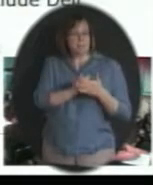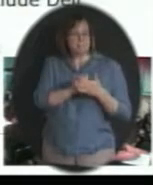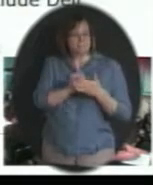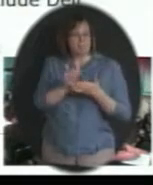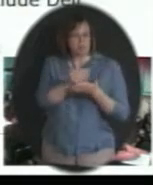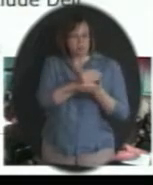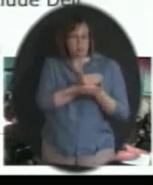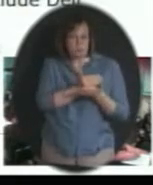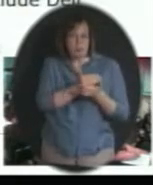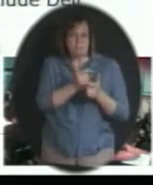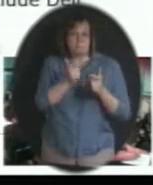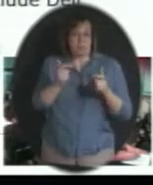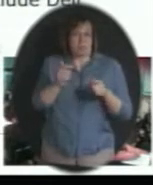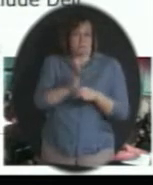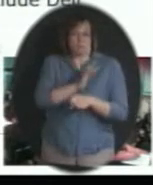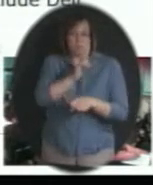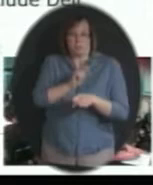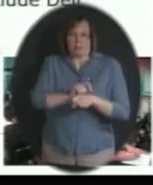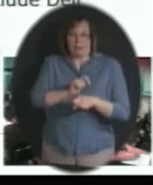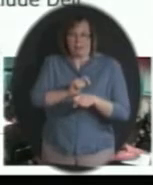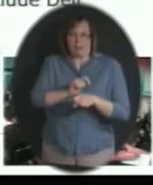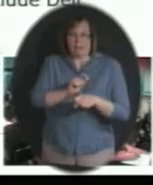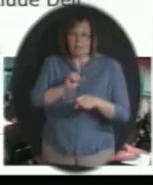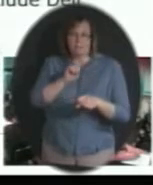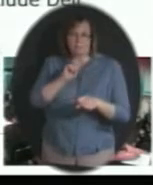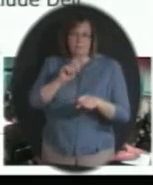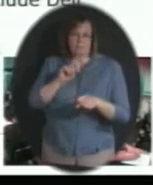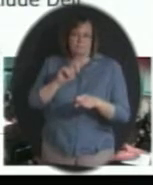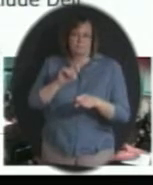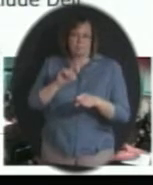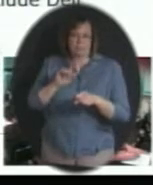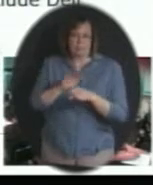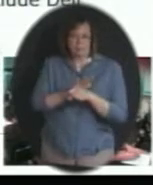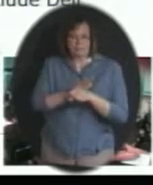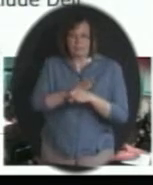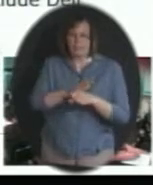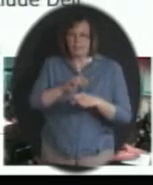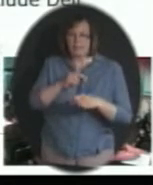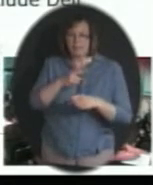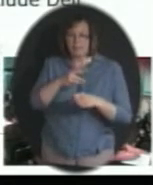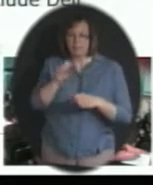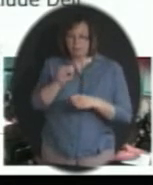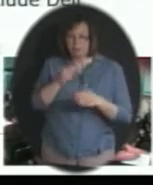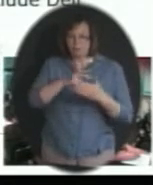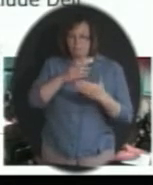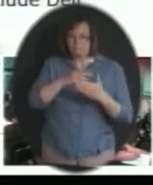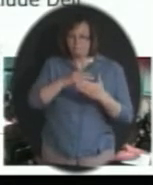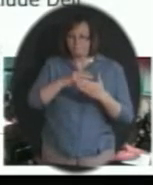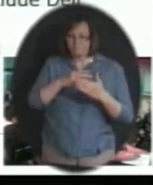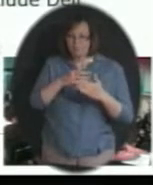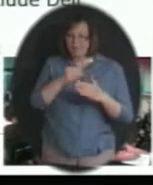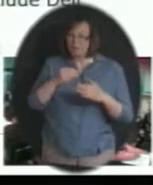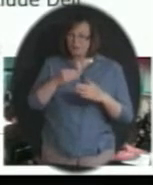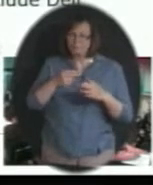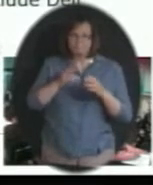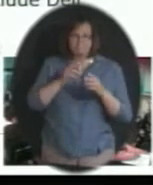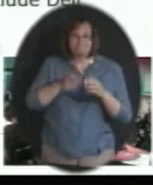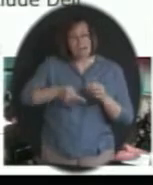generate big, full-time, complete scholarship packages for these students, highly competitive and highly sought